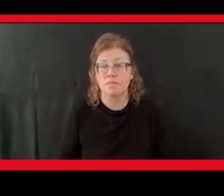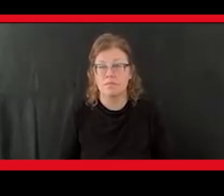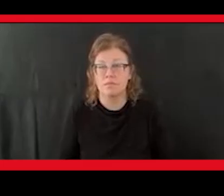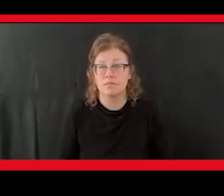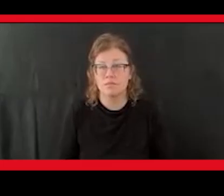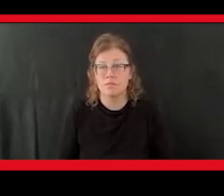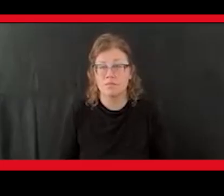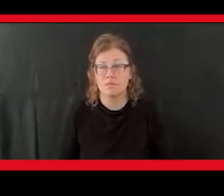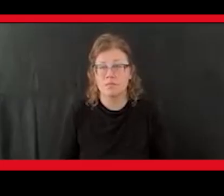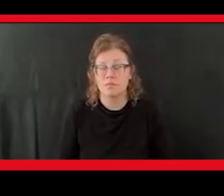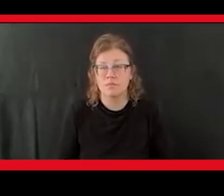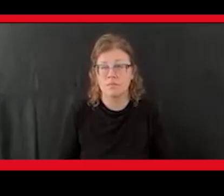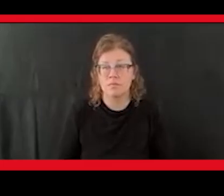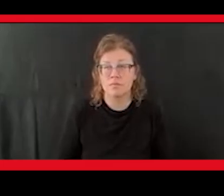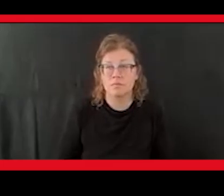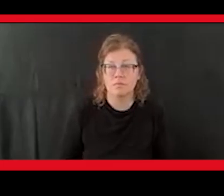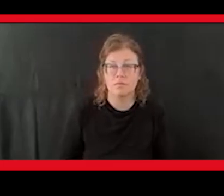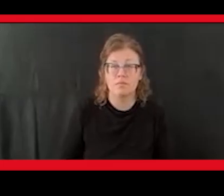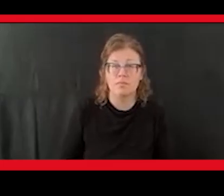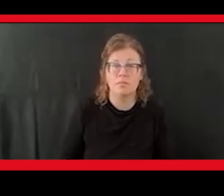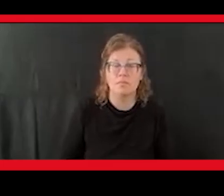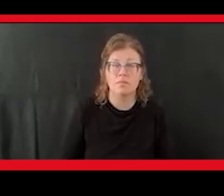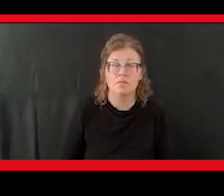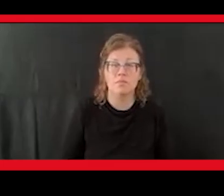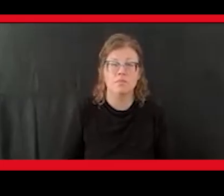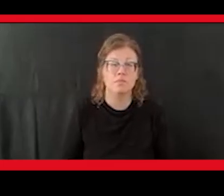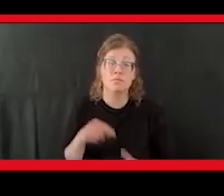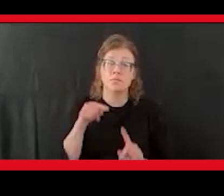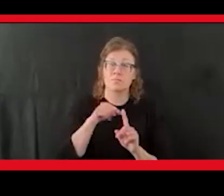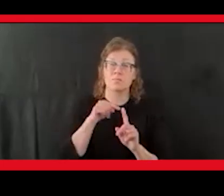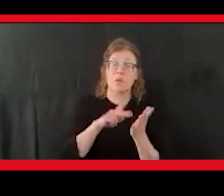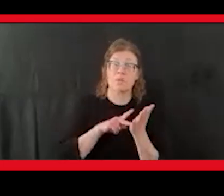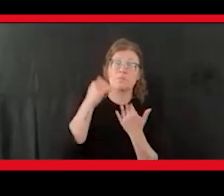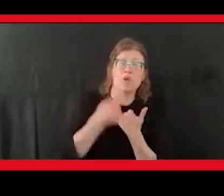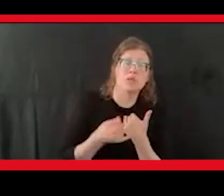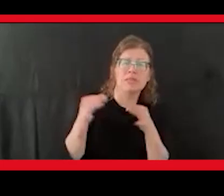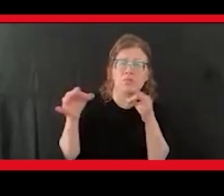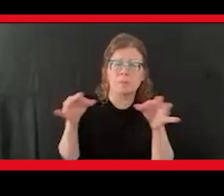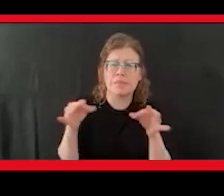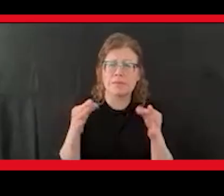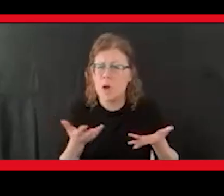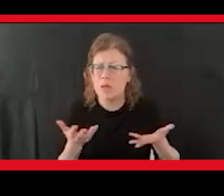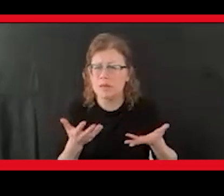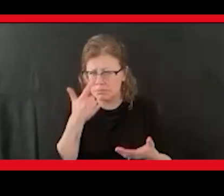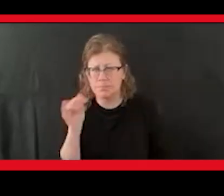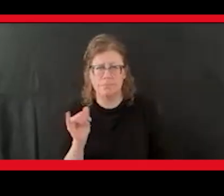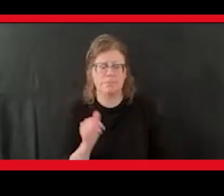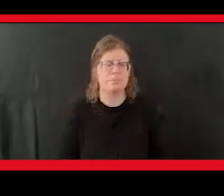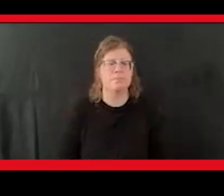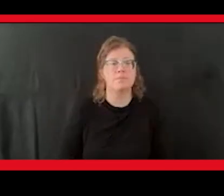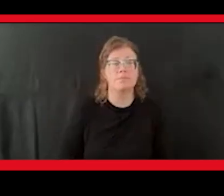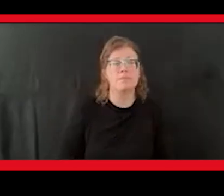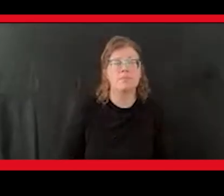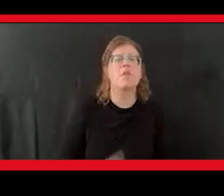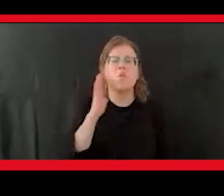In the project description section, you will describe your project, including what,